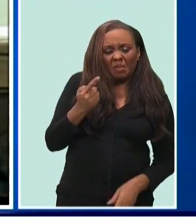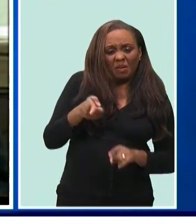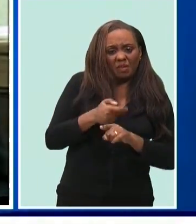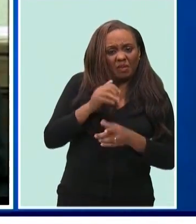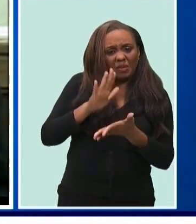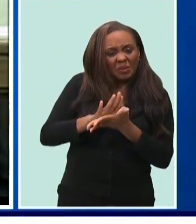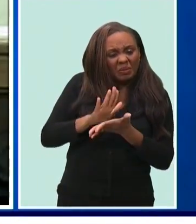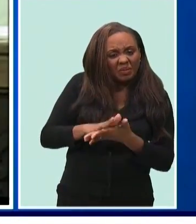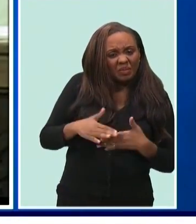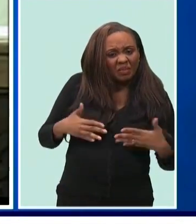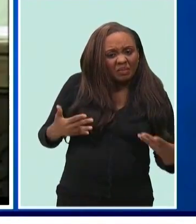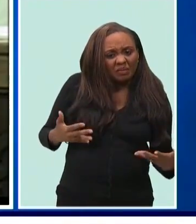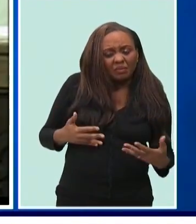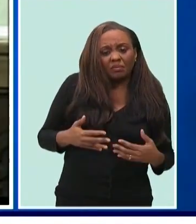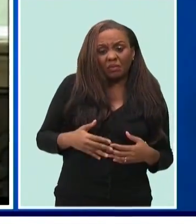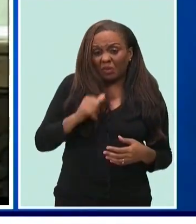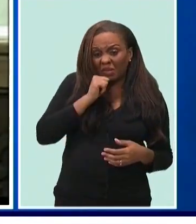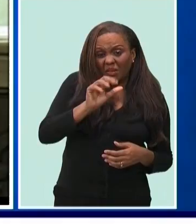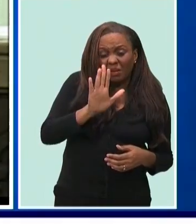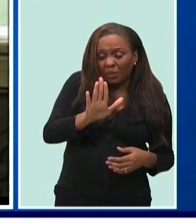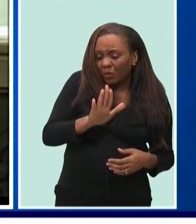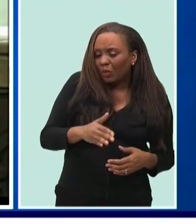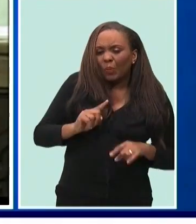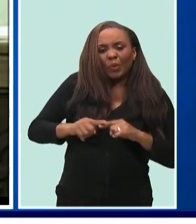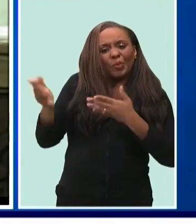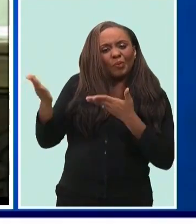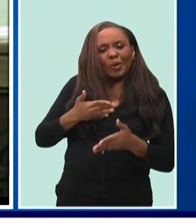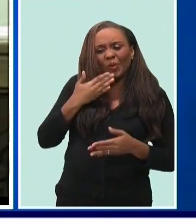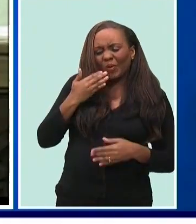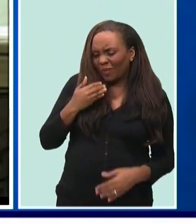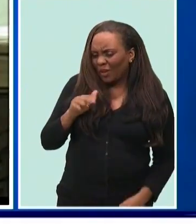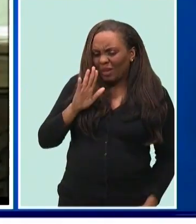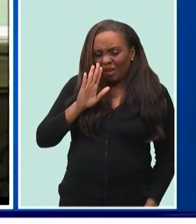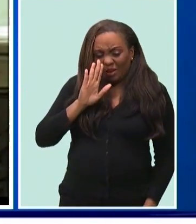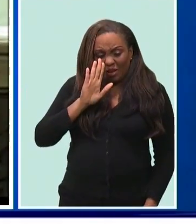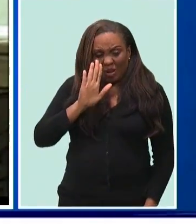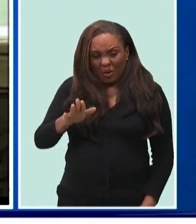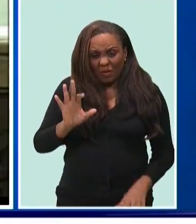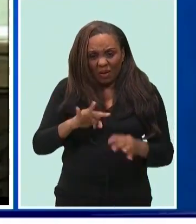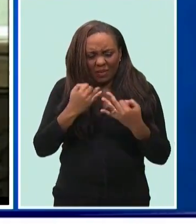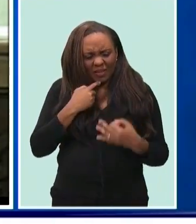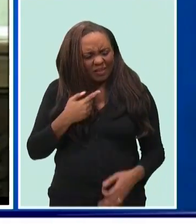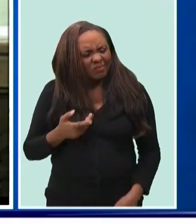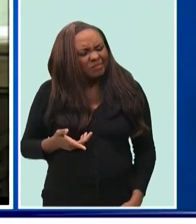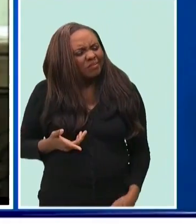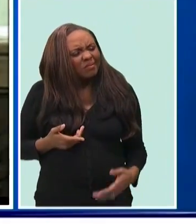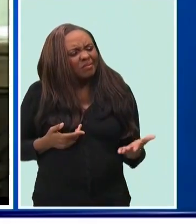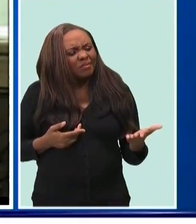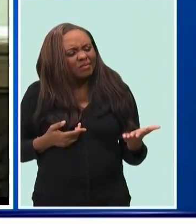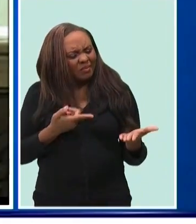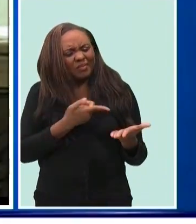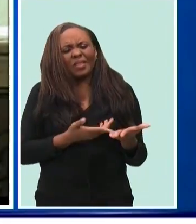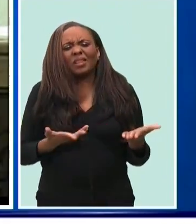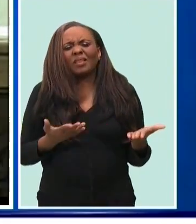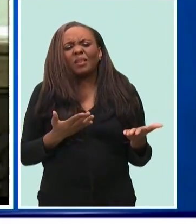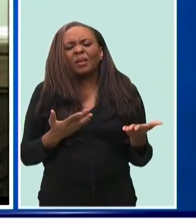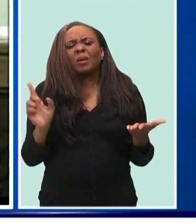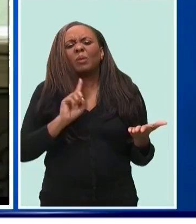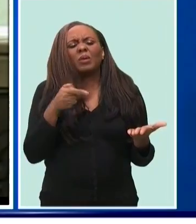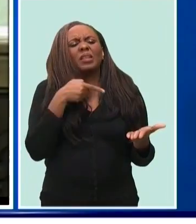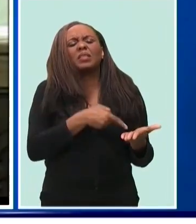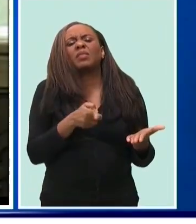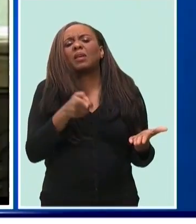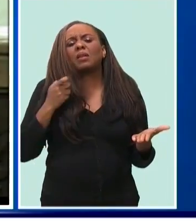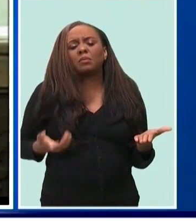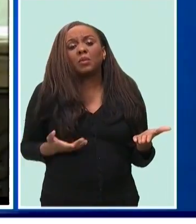school that was not yours, your family would first want to know how you bring this thing in my house, where it